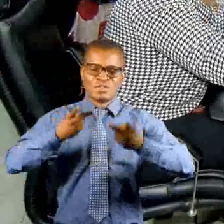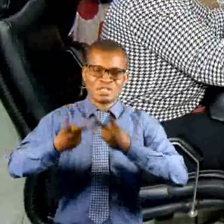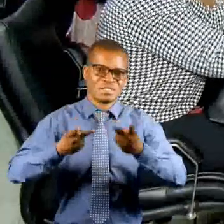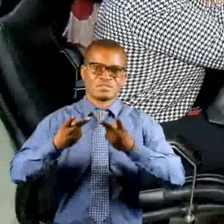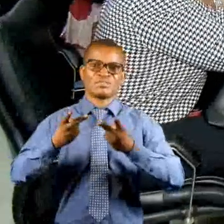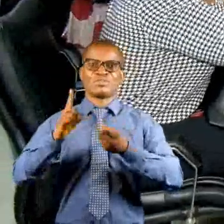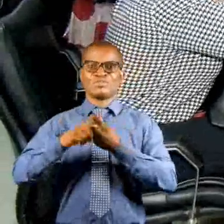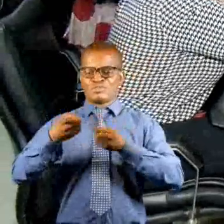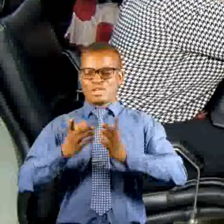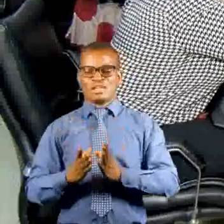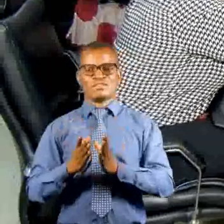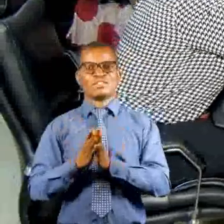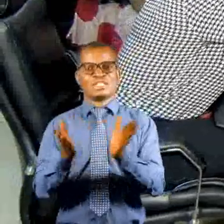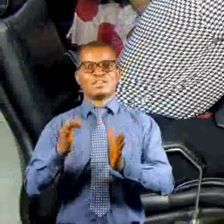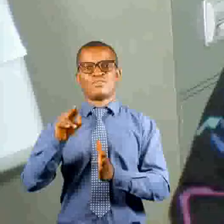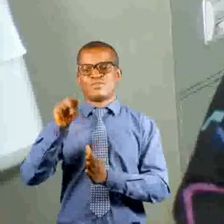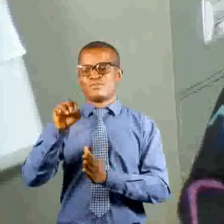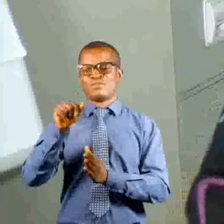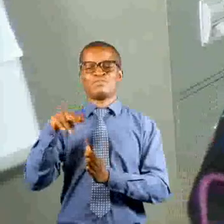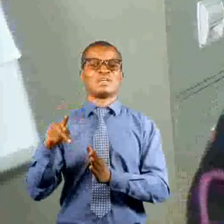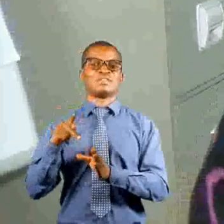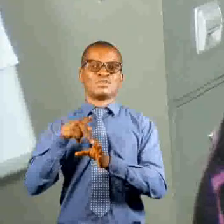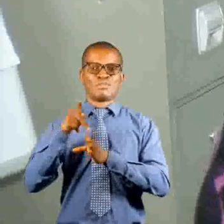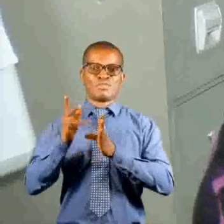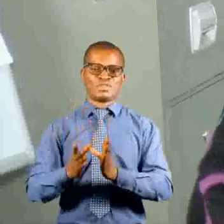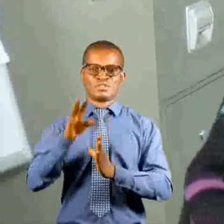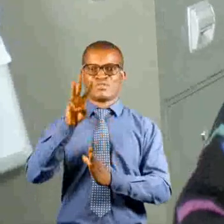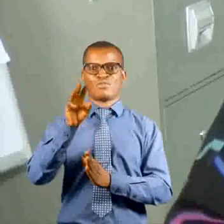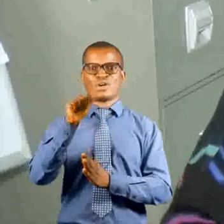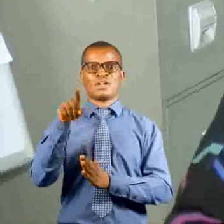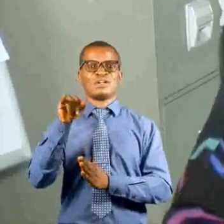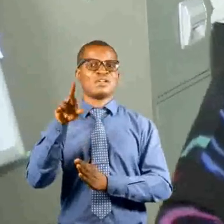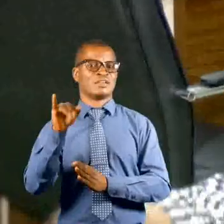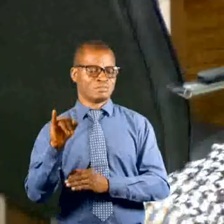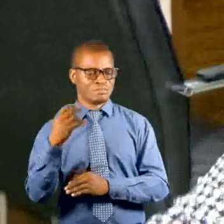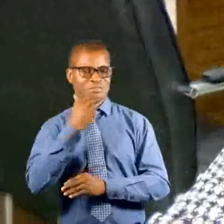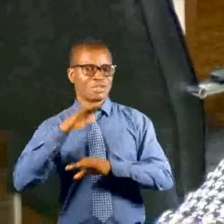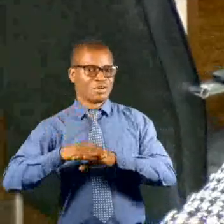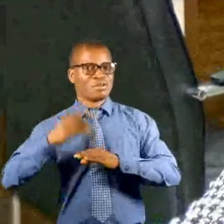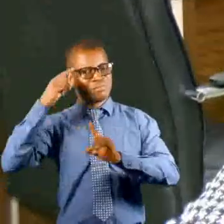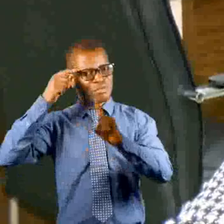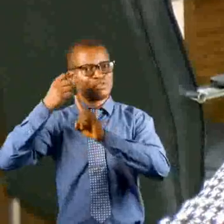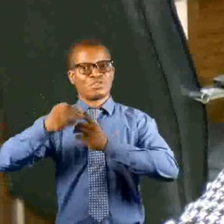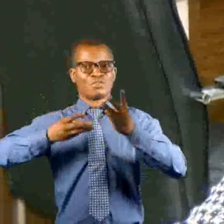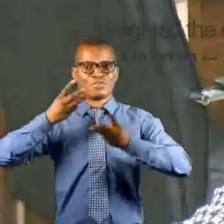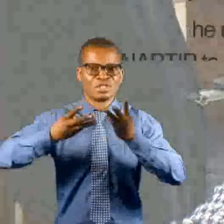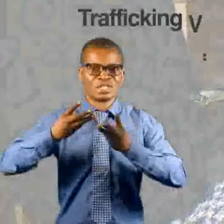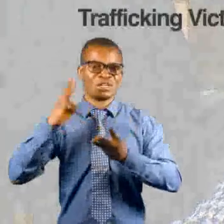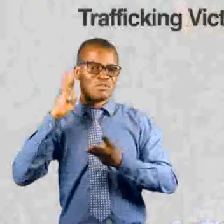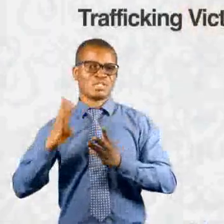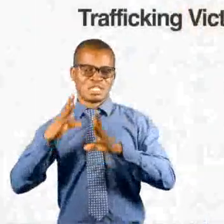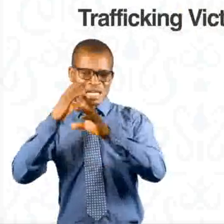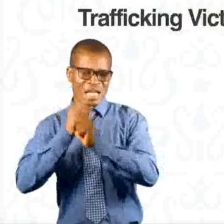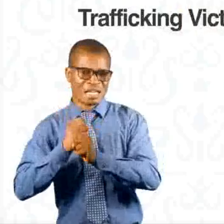recently paid a courtesy visit to the Director General of NAPTIP, Professor Fatima Waziri Azi. Speaking on the purpose of the visit, Michelle